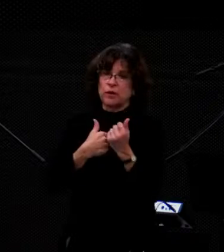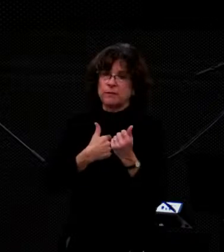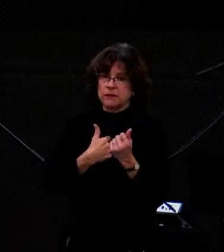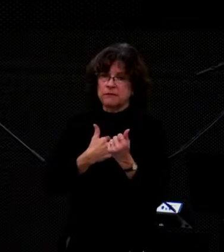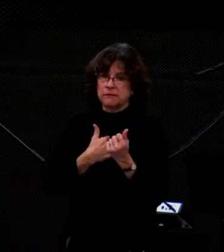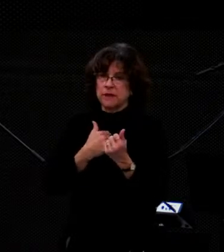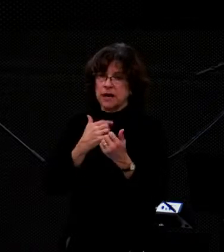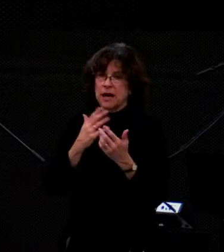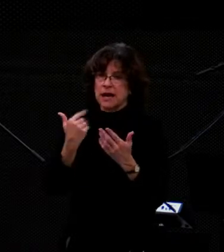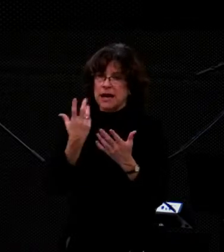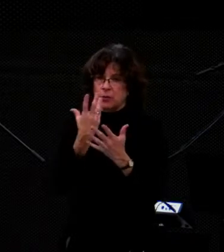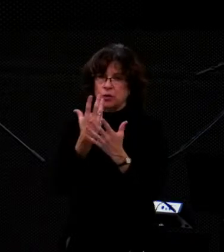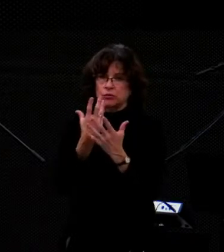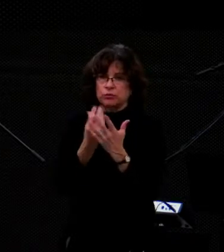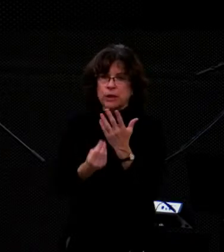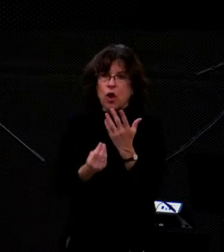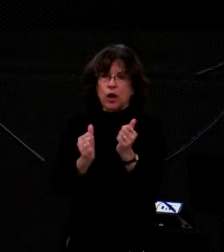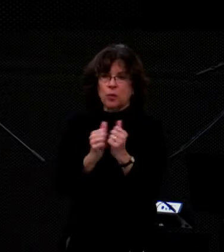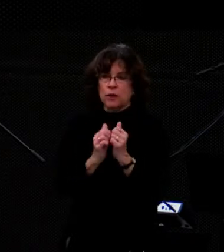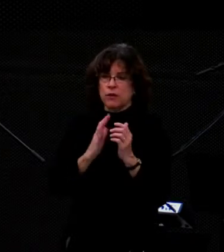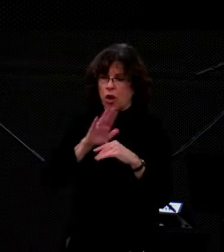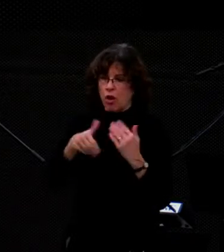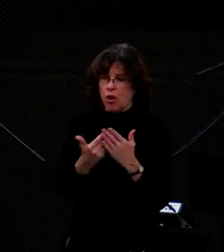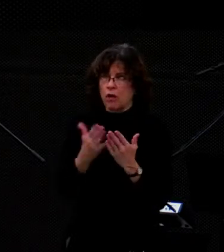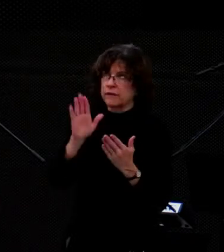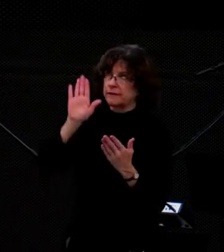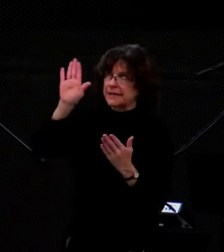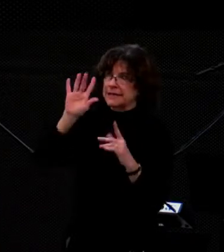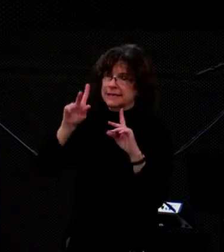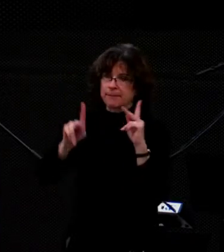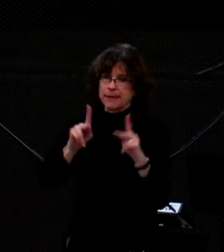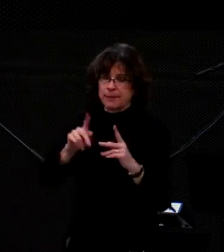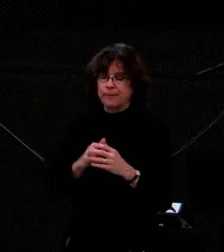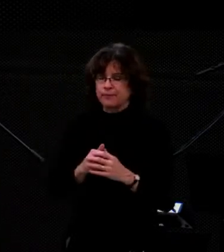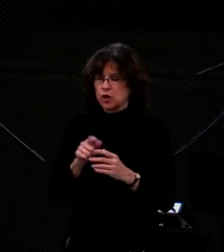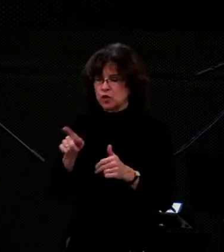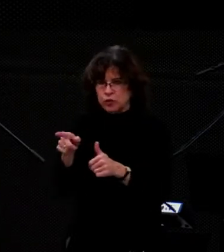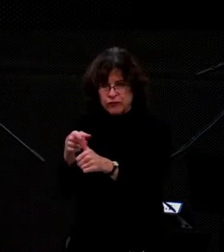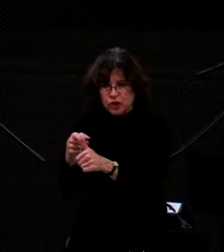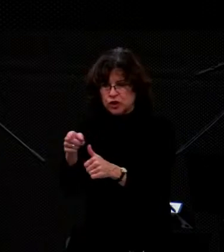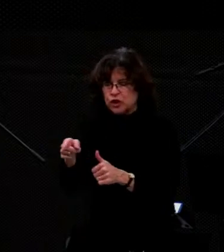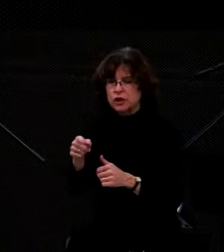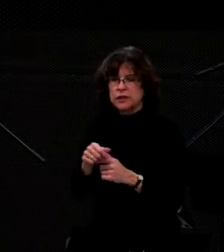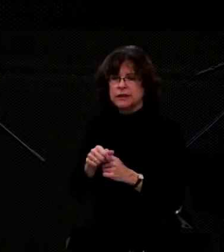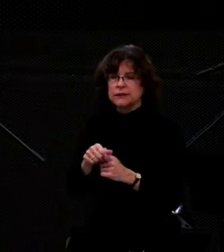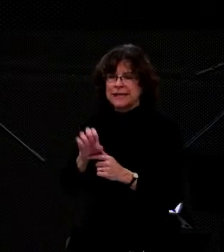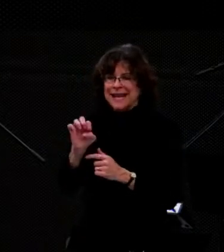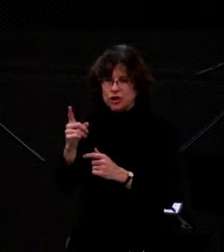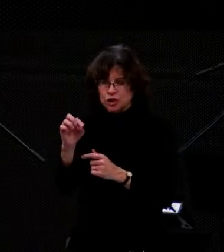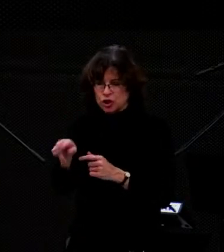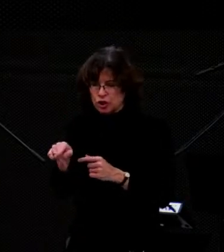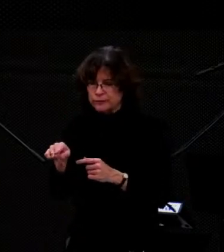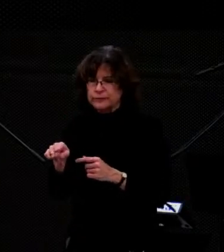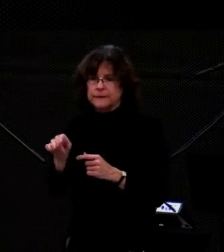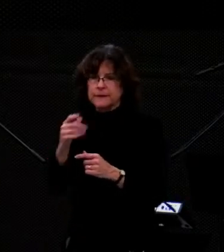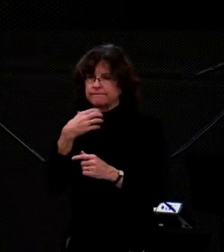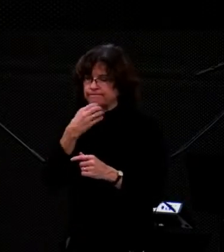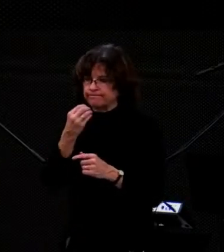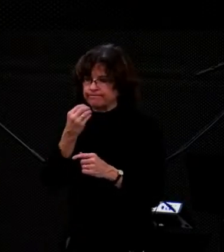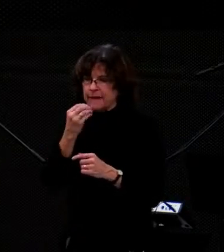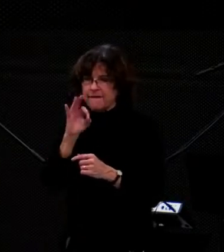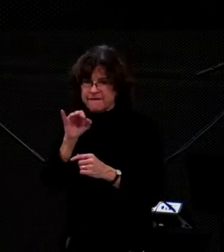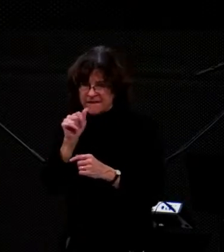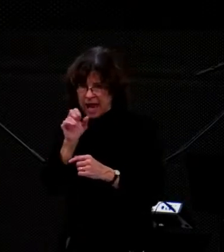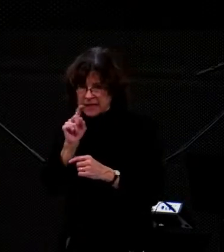people. And so she settles in her mind, but first she fasts. She and her handmaidens and all of the Jews